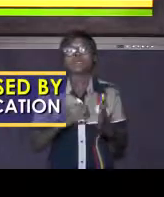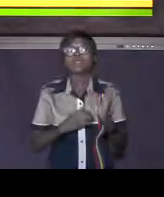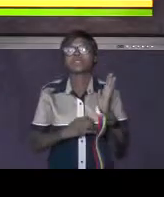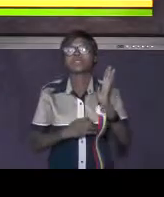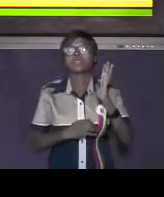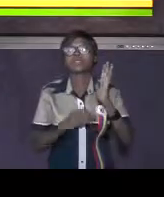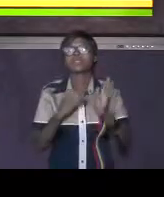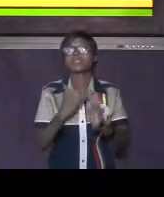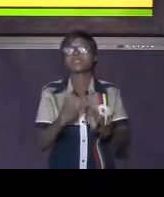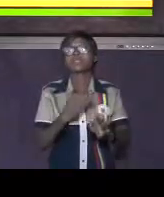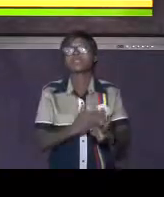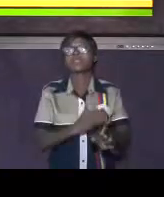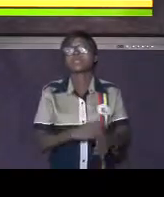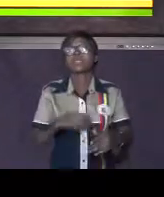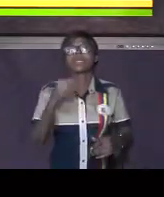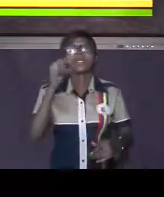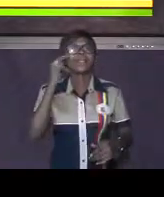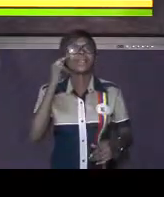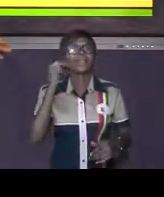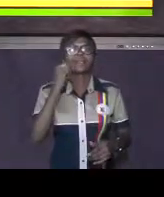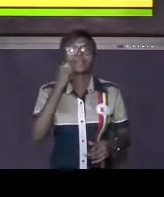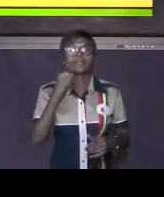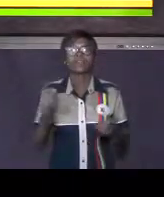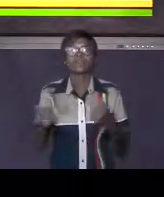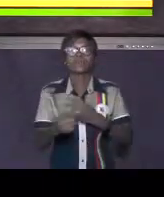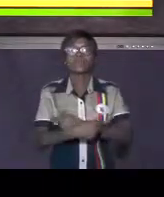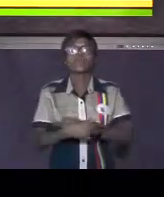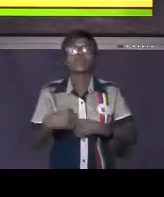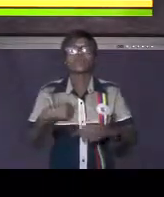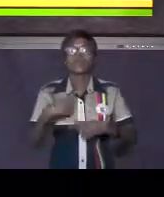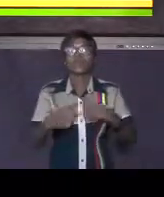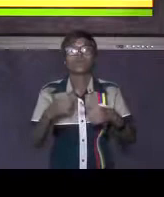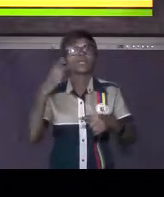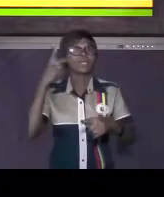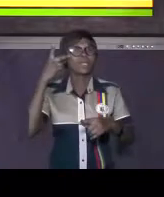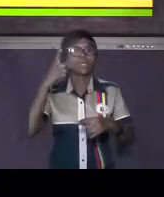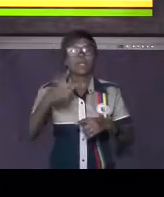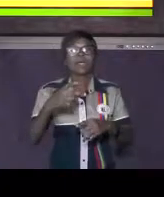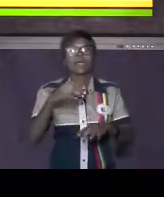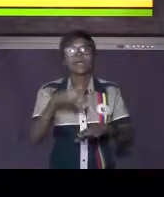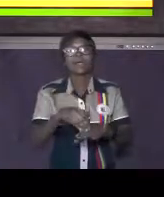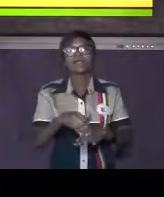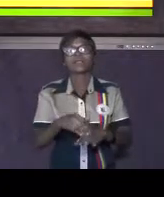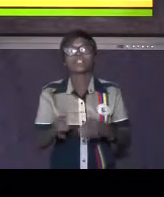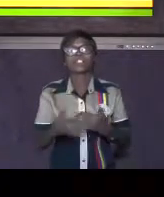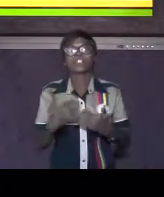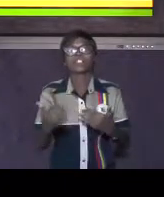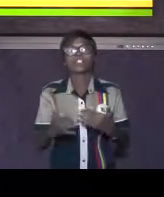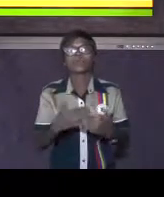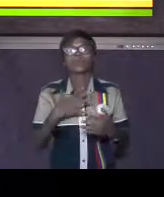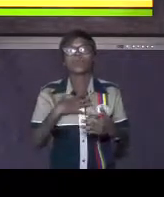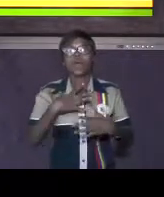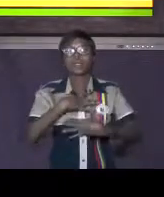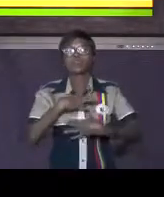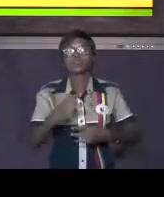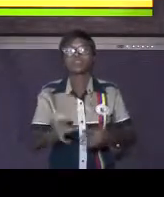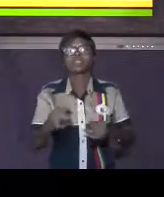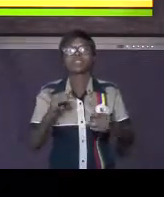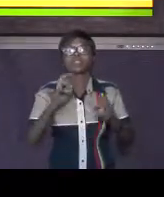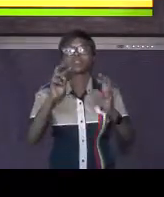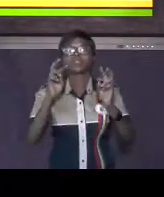development in agriculture in Nigeria. Today, we want to look at a very simple and interesting